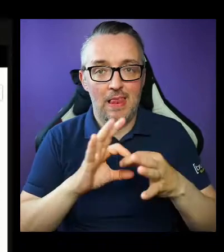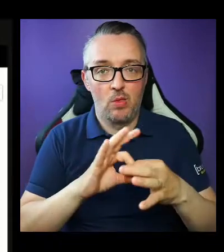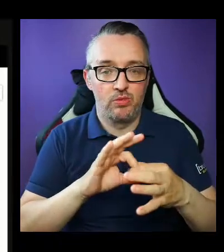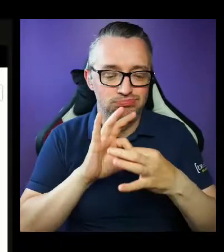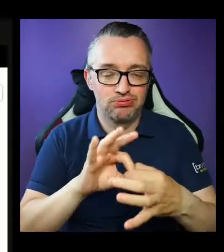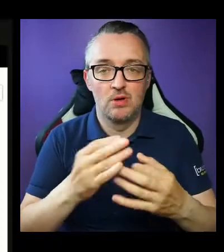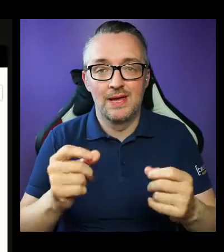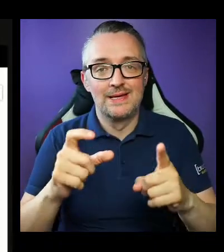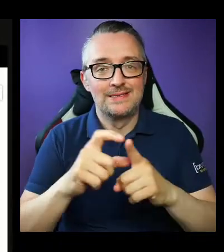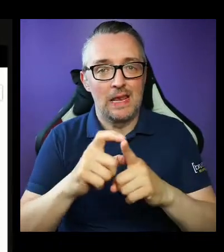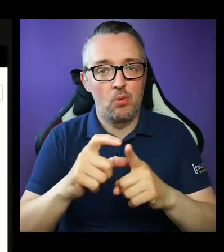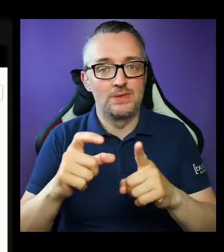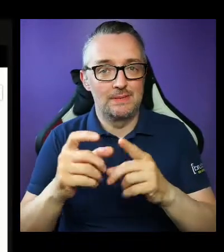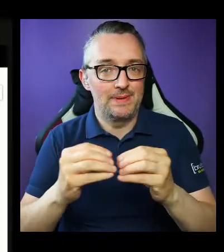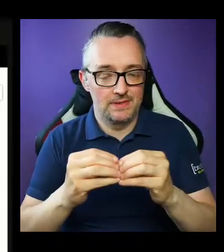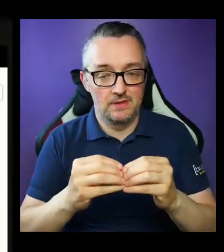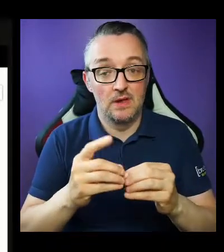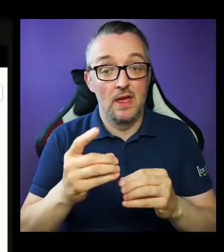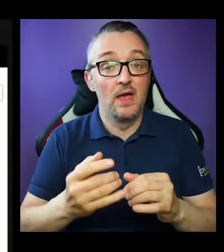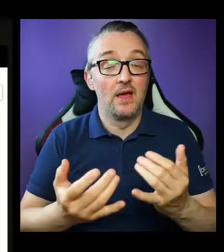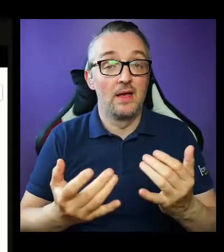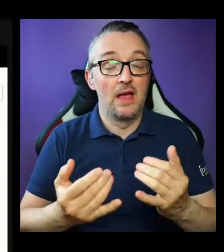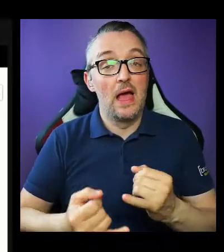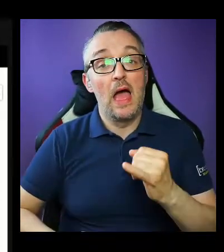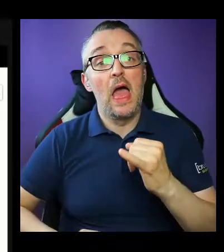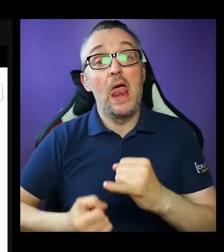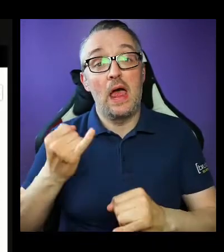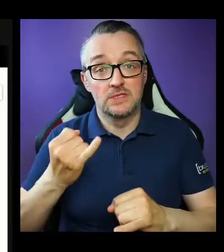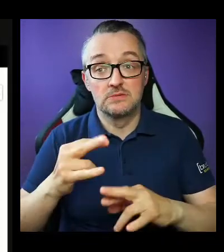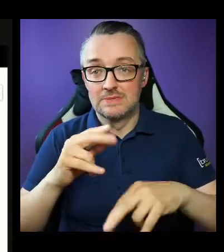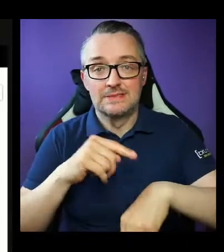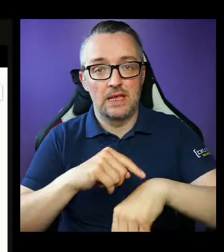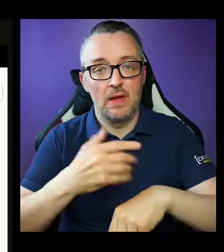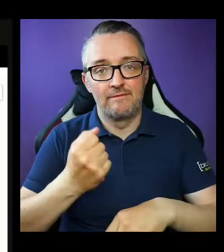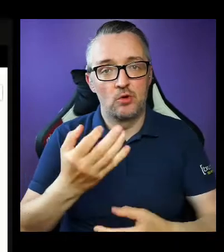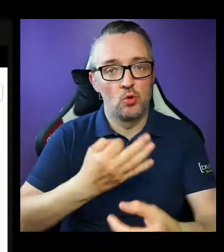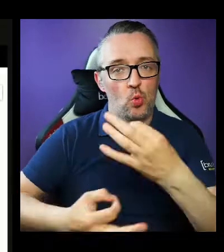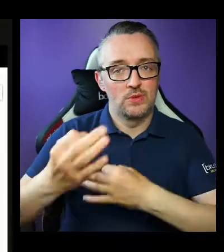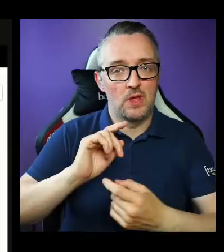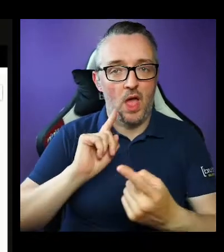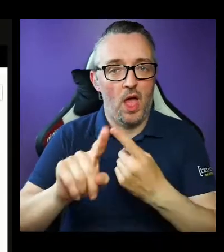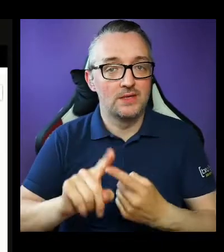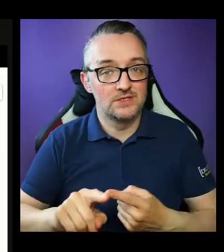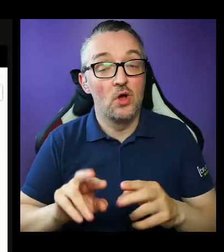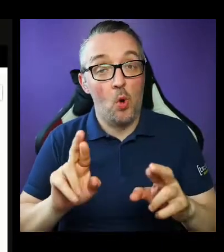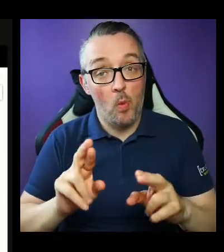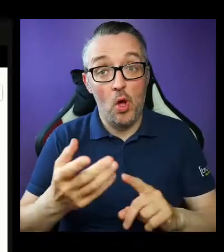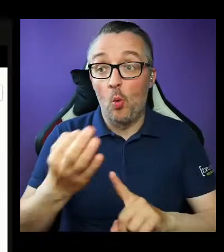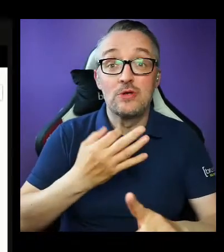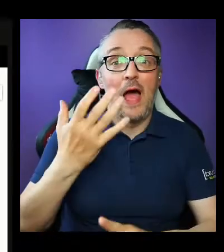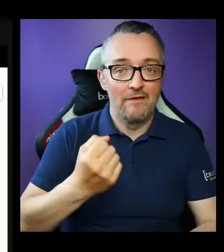with DynamoDB. And in the end, we'll have some time for questions and hopefully I'll have some answers for